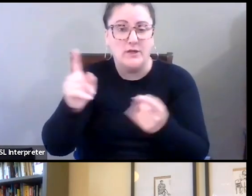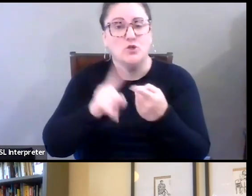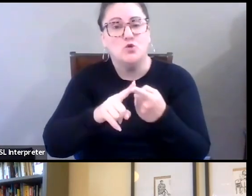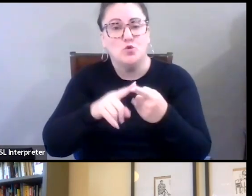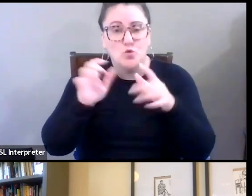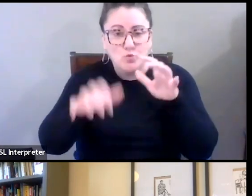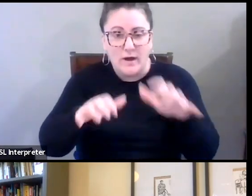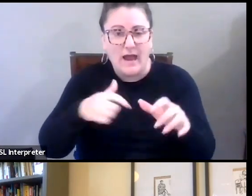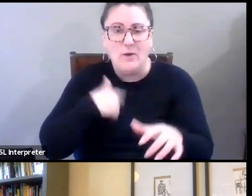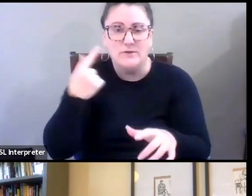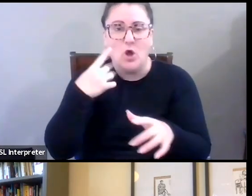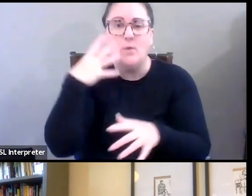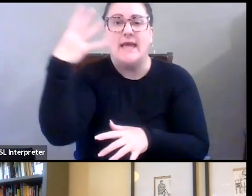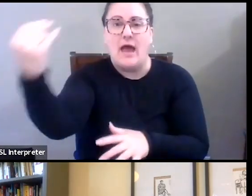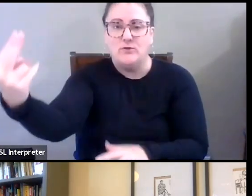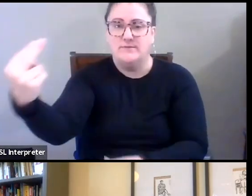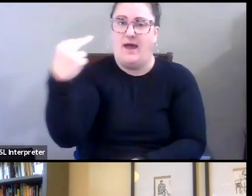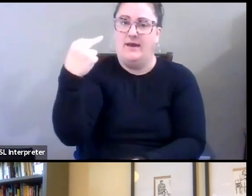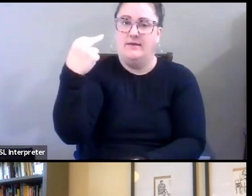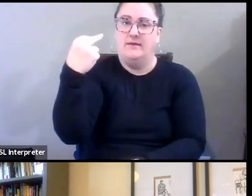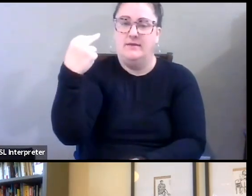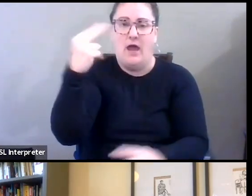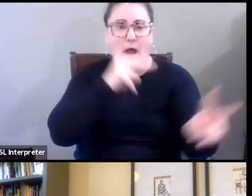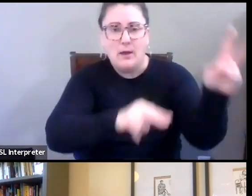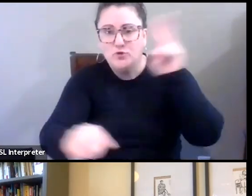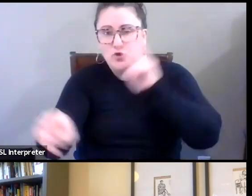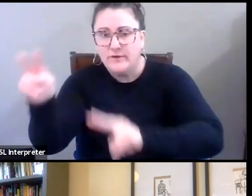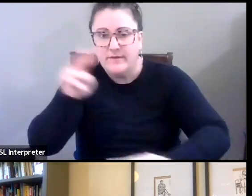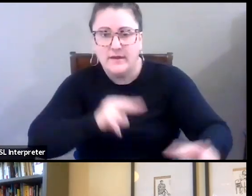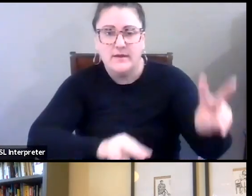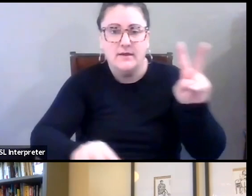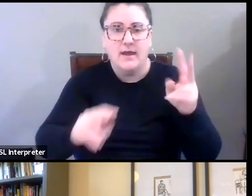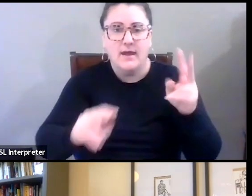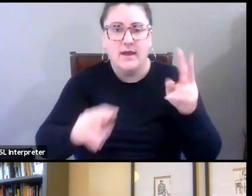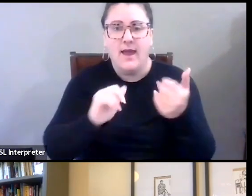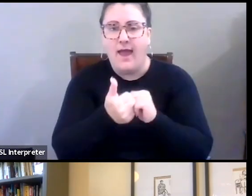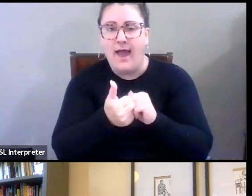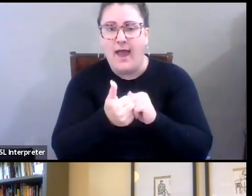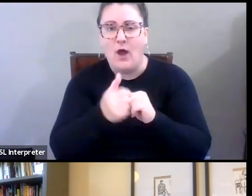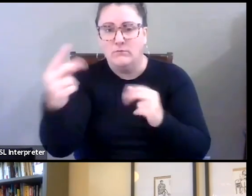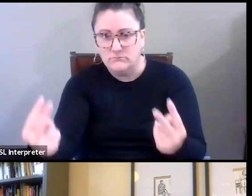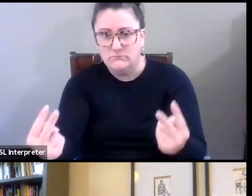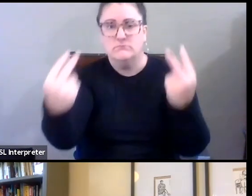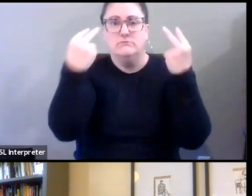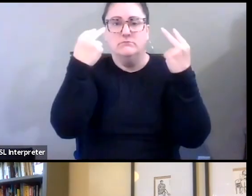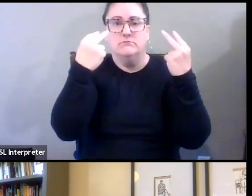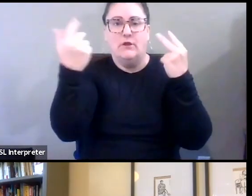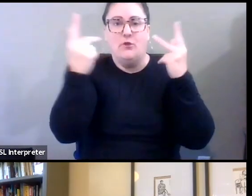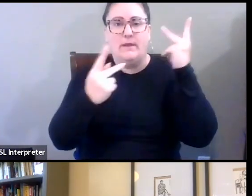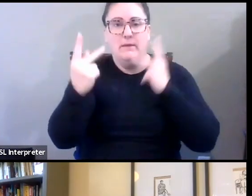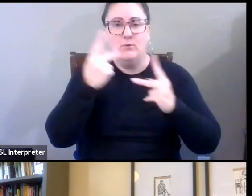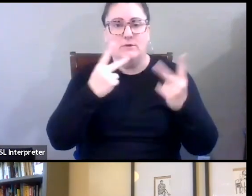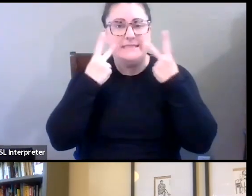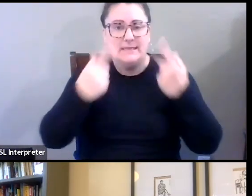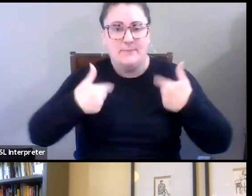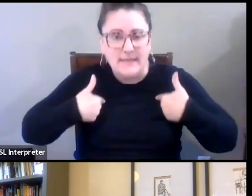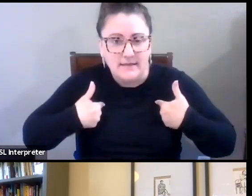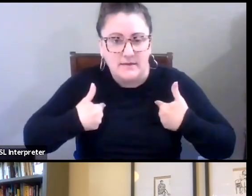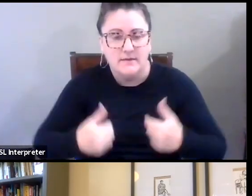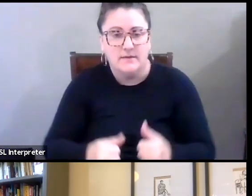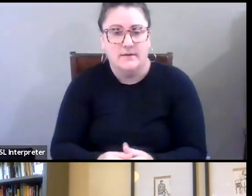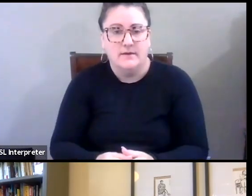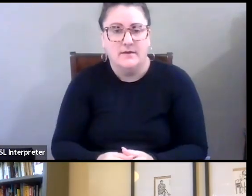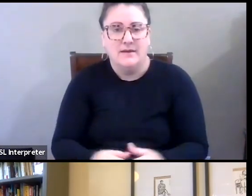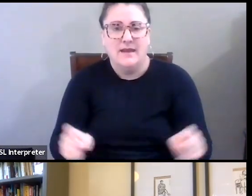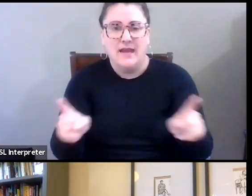always outside my body and I was always observing how I was being observed by other people and also how, and I was also kind